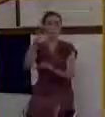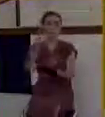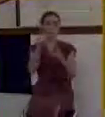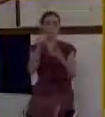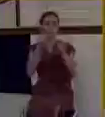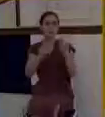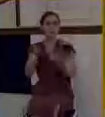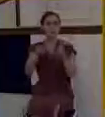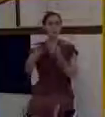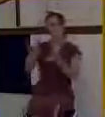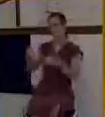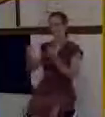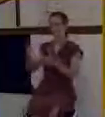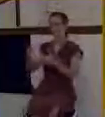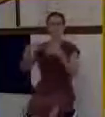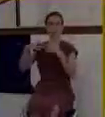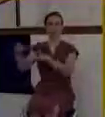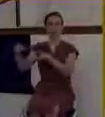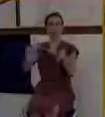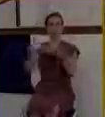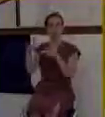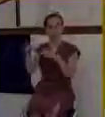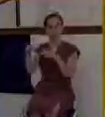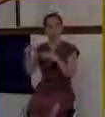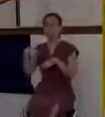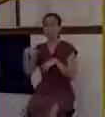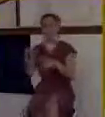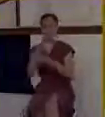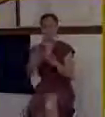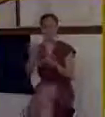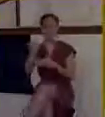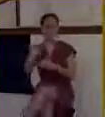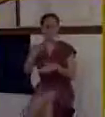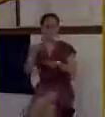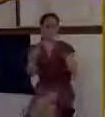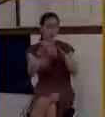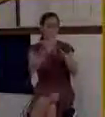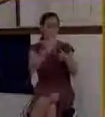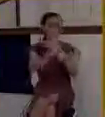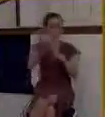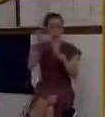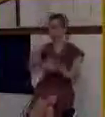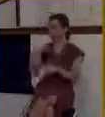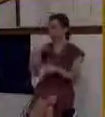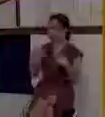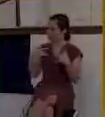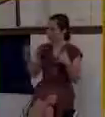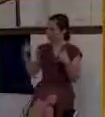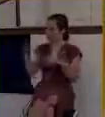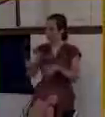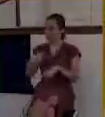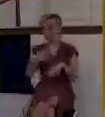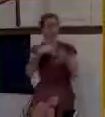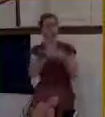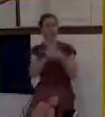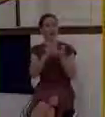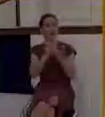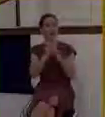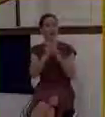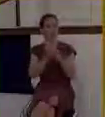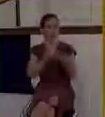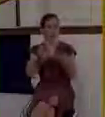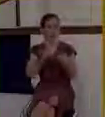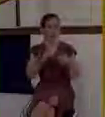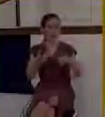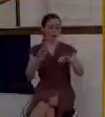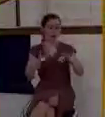church. But 2 weeks later, he showed up in church, and the pastor said, what happened? He said, well, I went to seminary, and I sat in class, and the professor